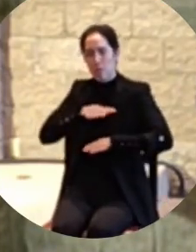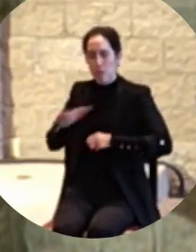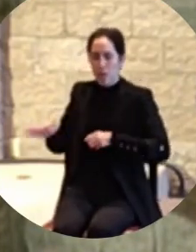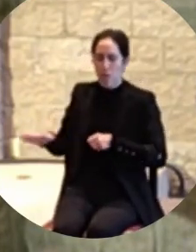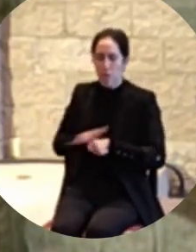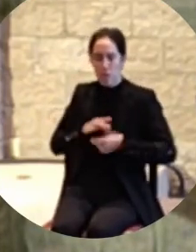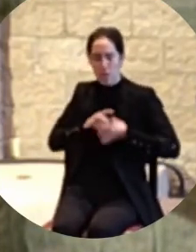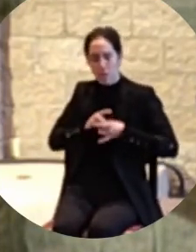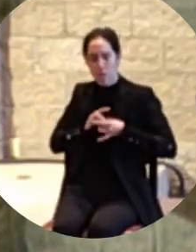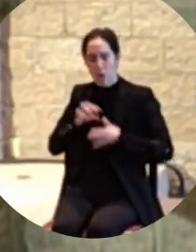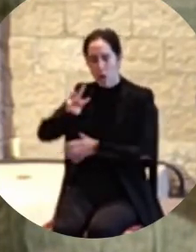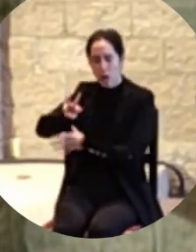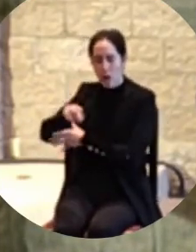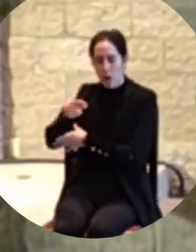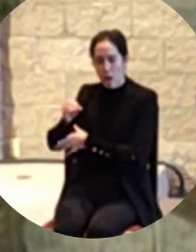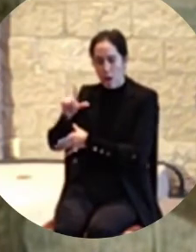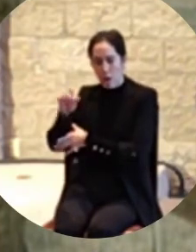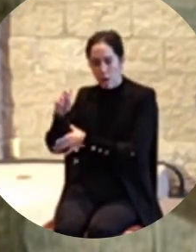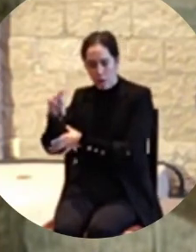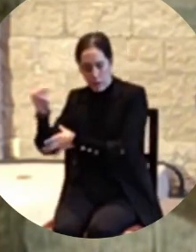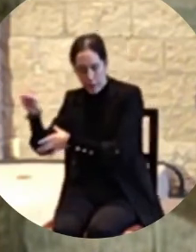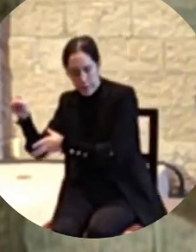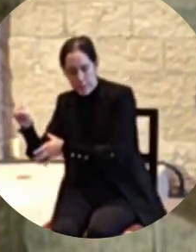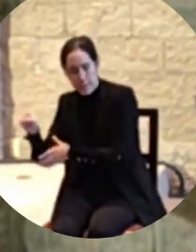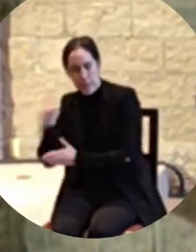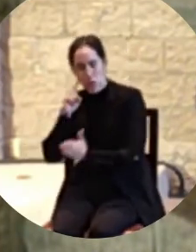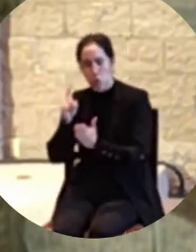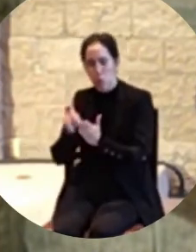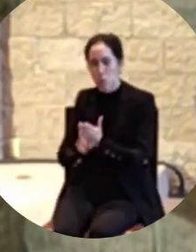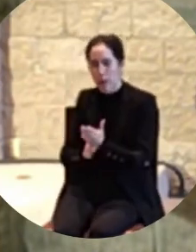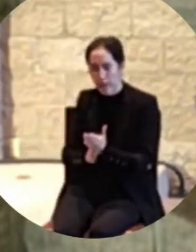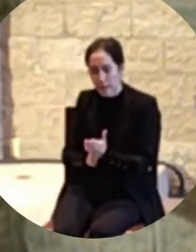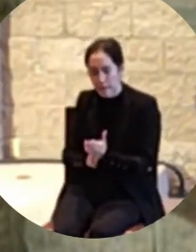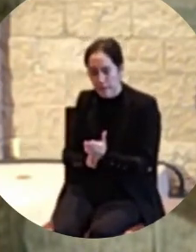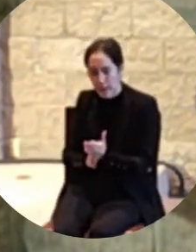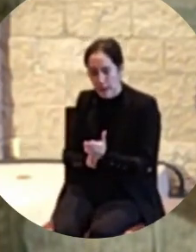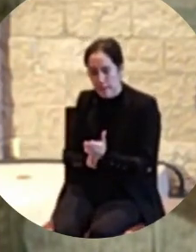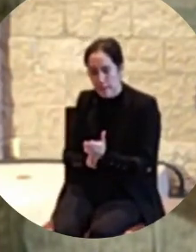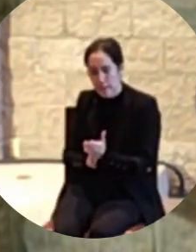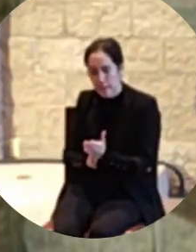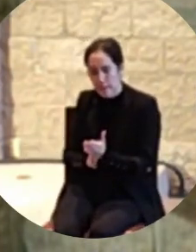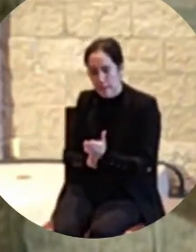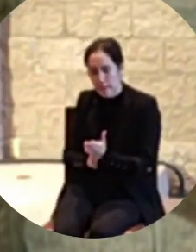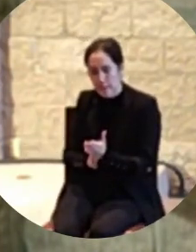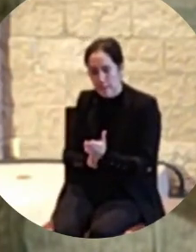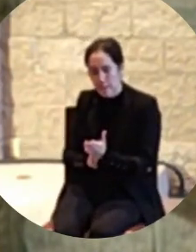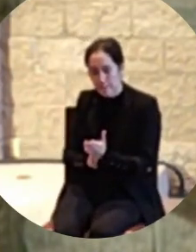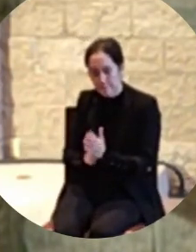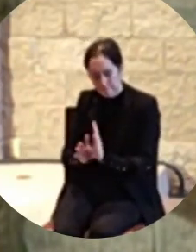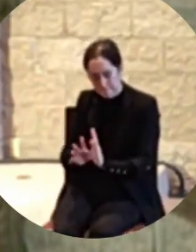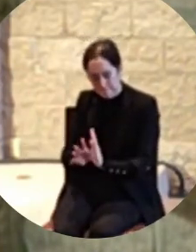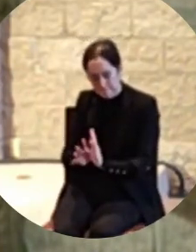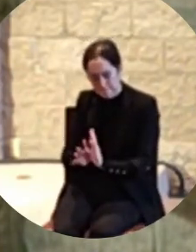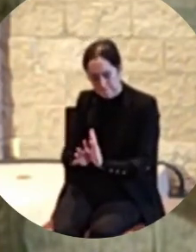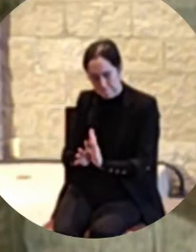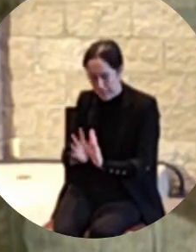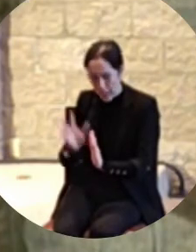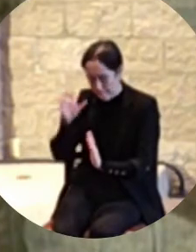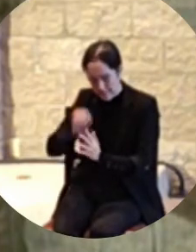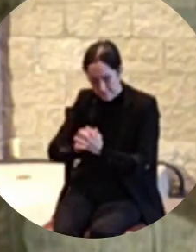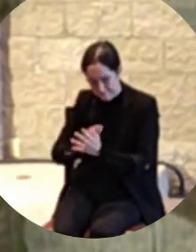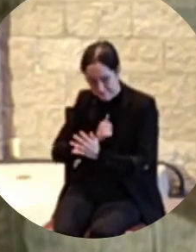what you are having, you set yourself up for suffering. In other words, my friend,